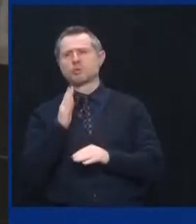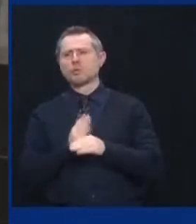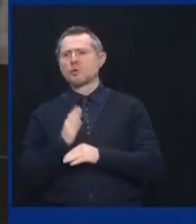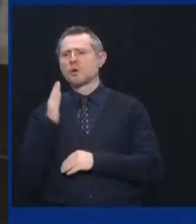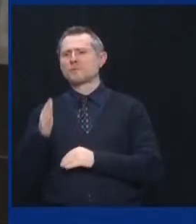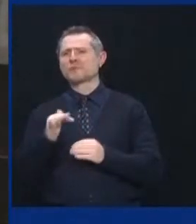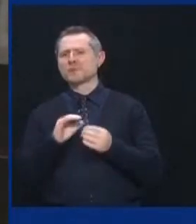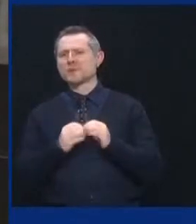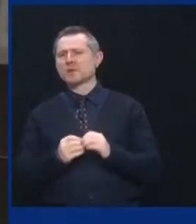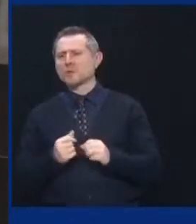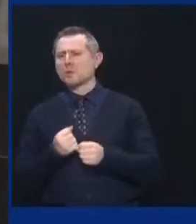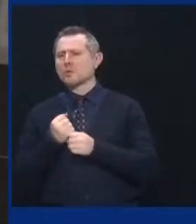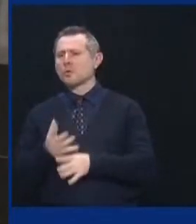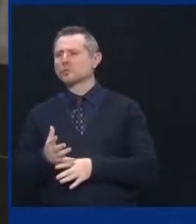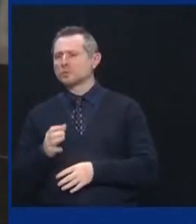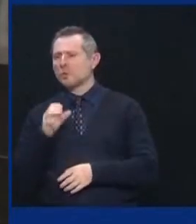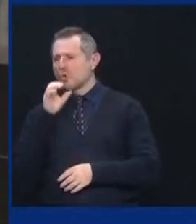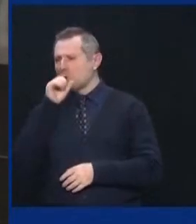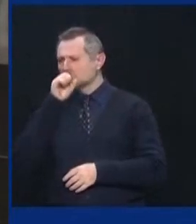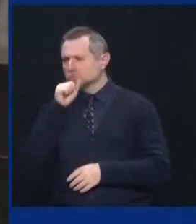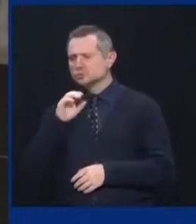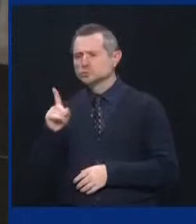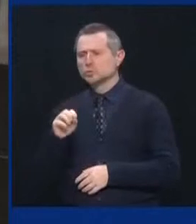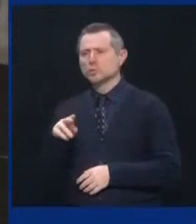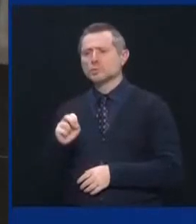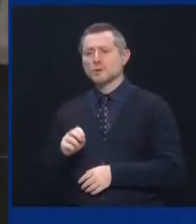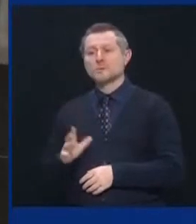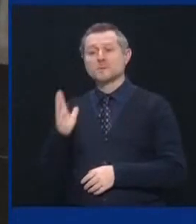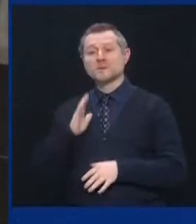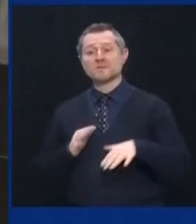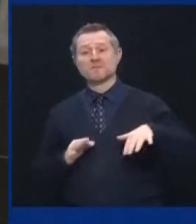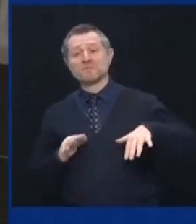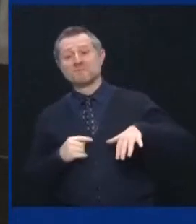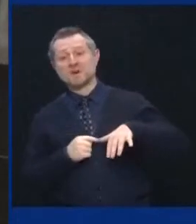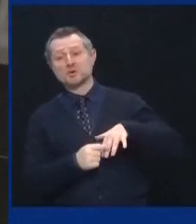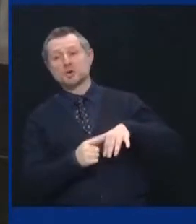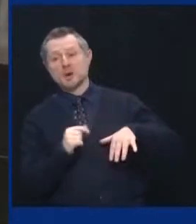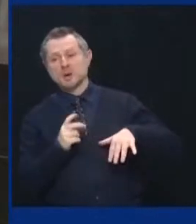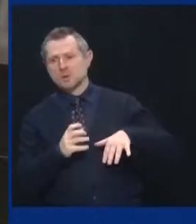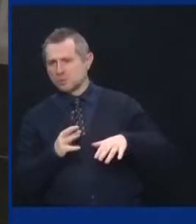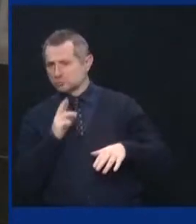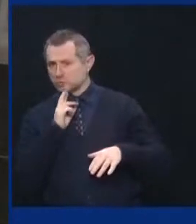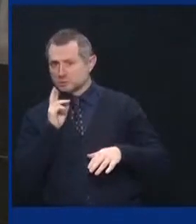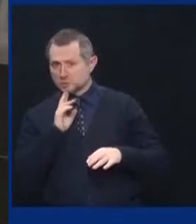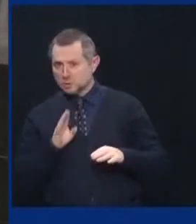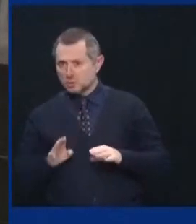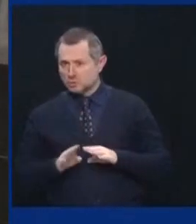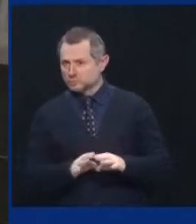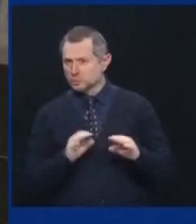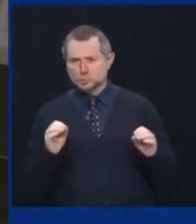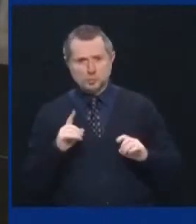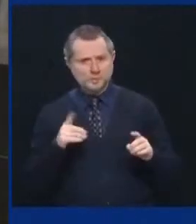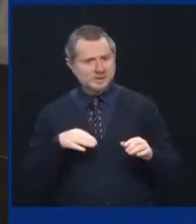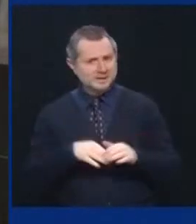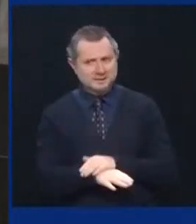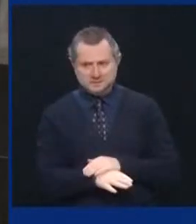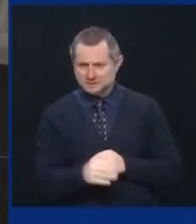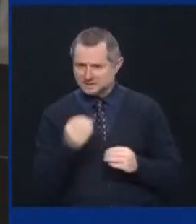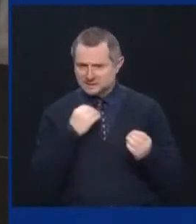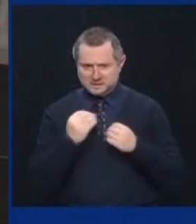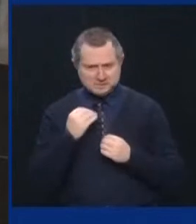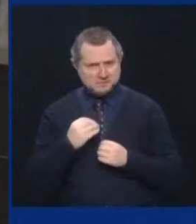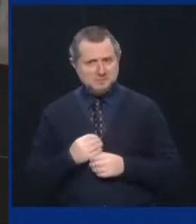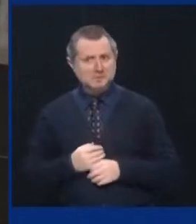orange zones in parts of it. Here in the Finger Lakes, restaurants in that orange zone have been closed to indoor dining, while those outside of it, some in